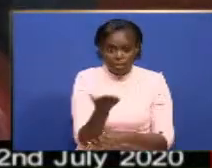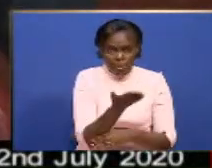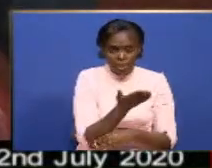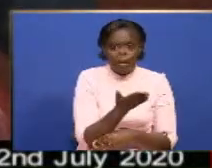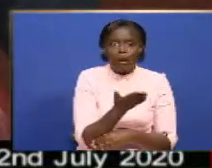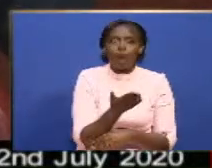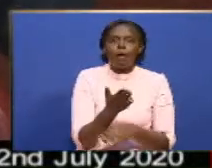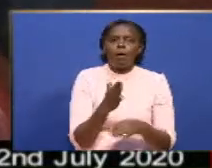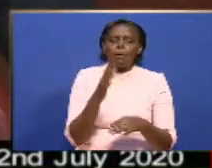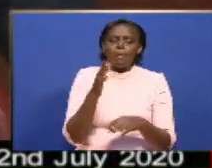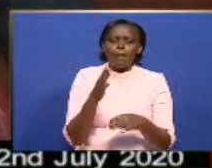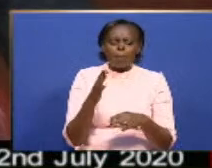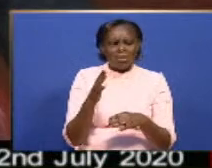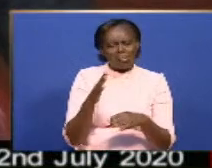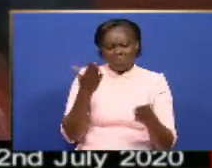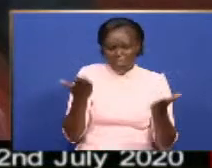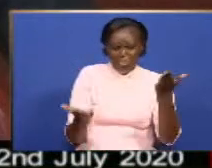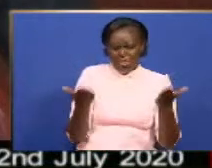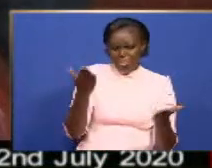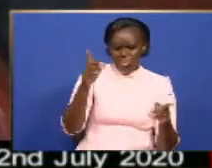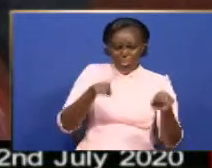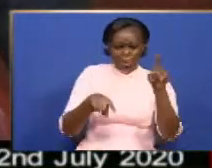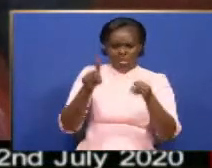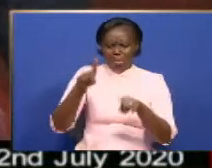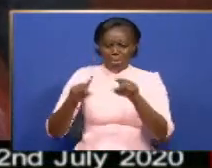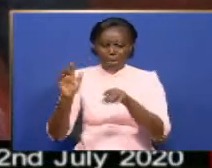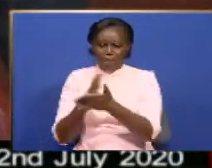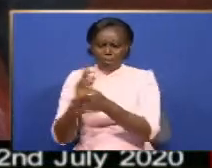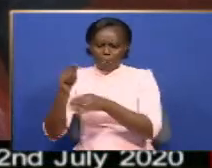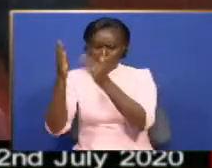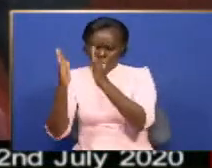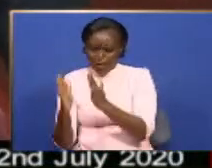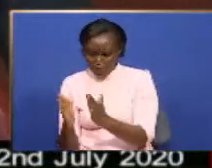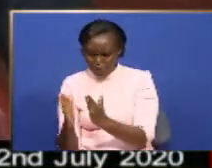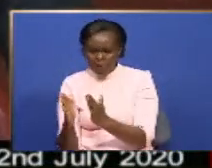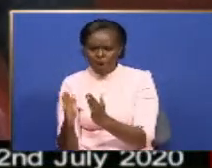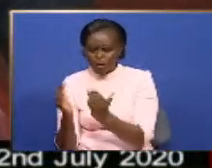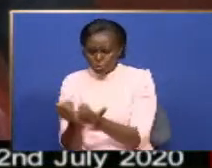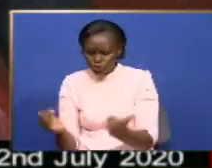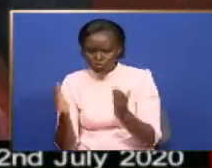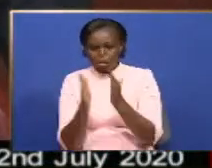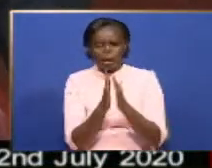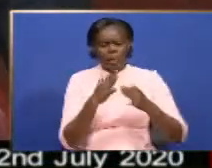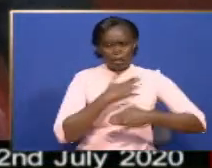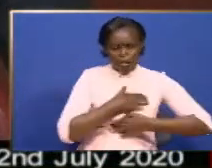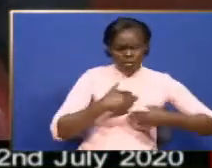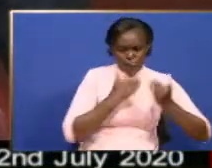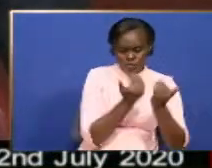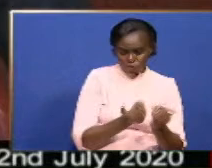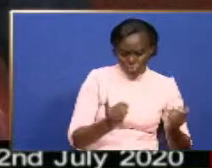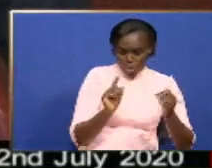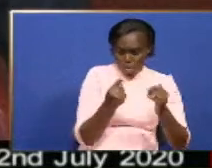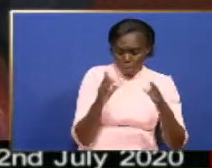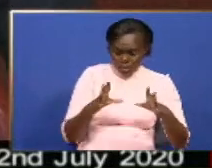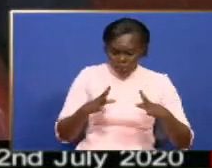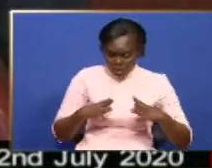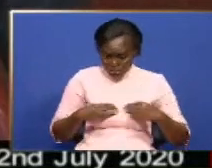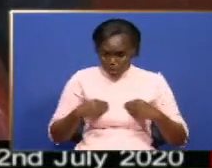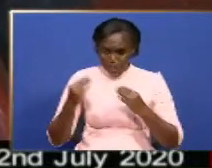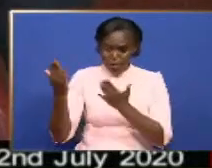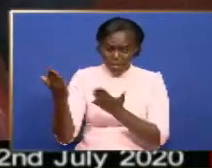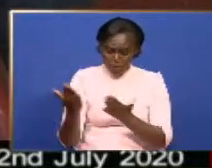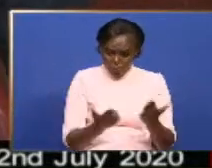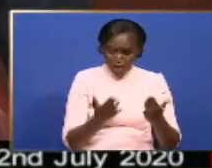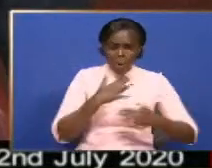be a great mismatch between Kenyan children and these refugee children. Because once we accept refugees to come, we